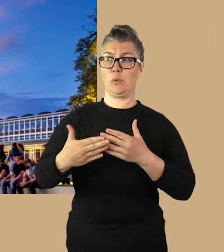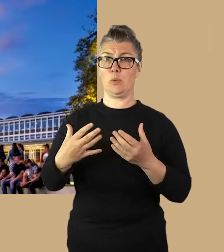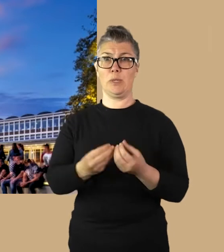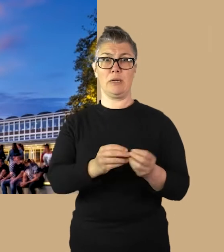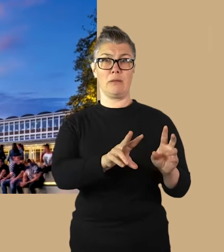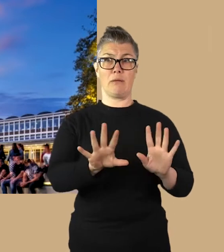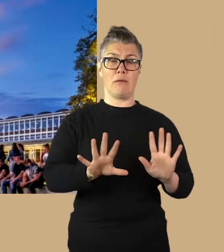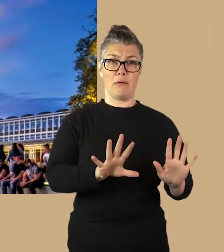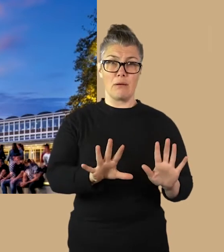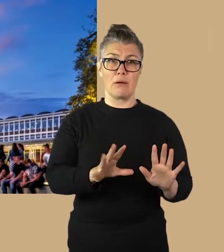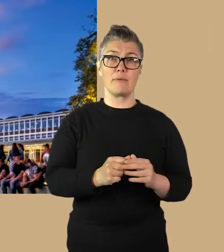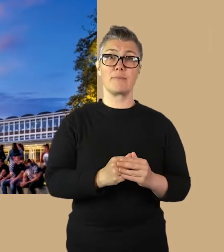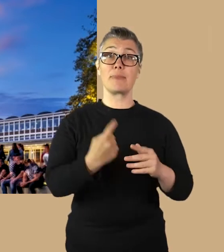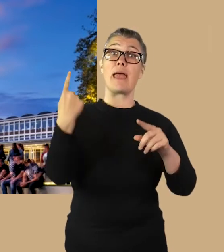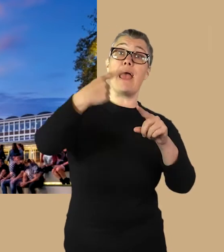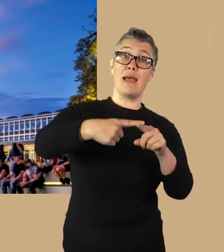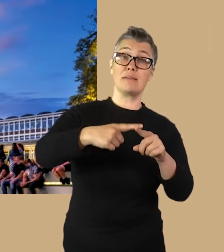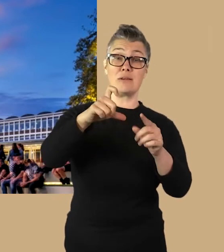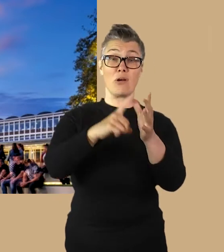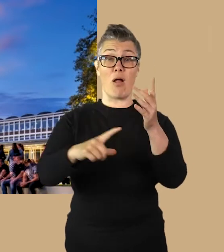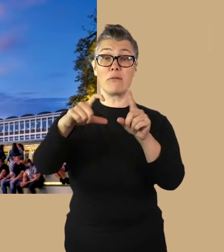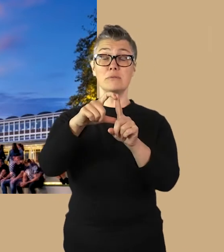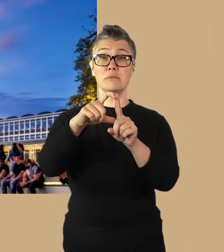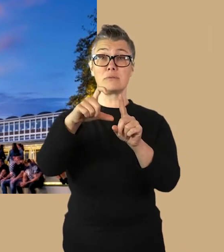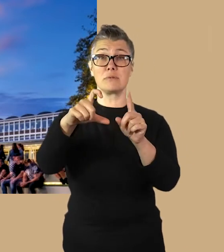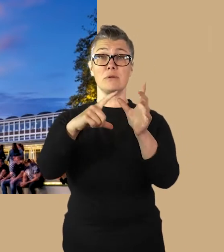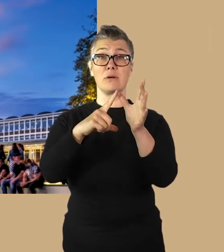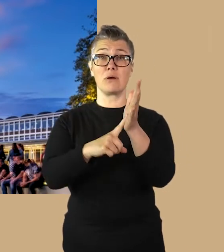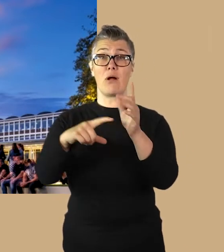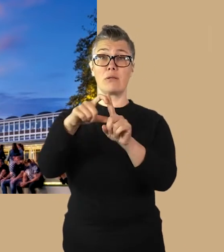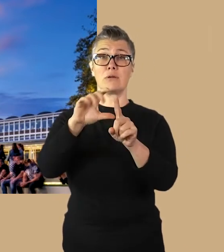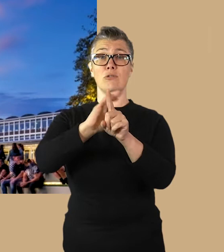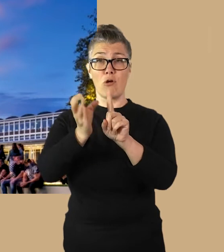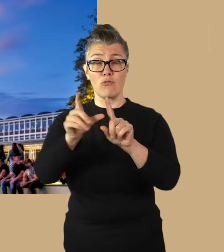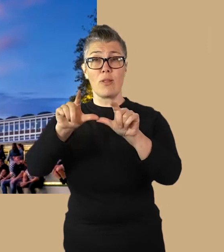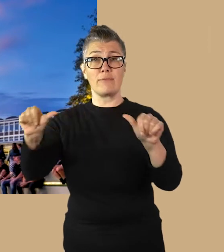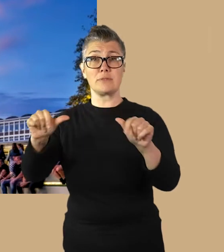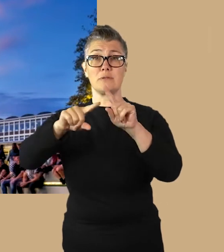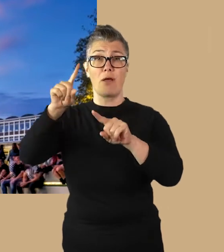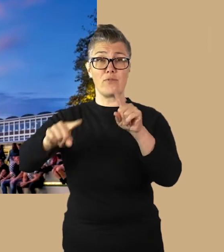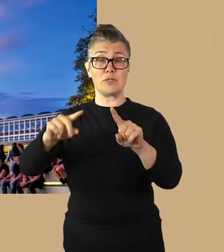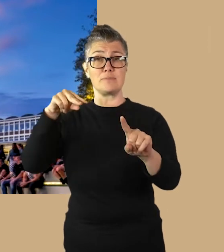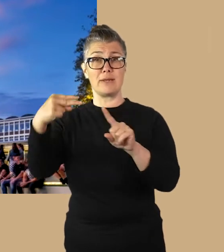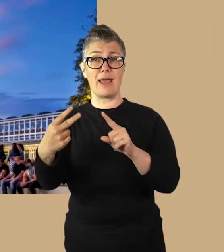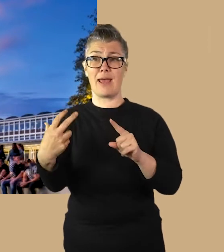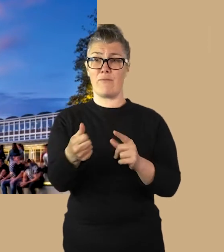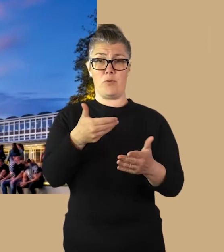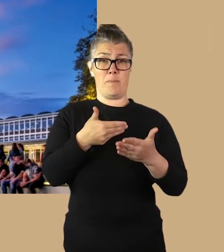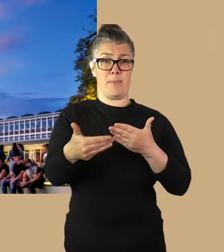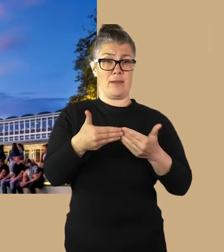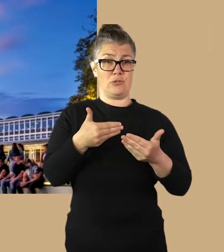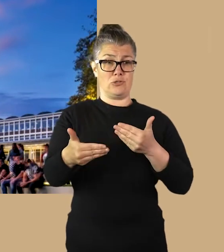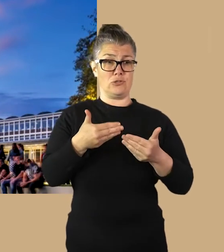deal with. And also from a cold perspective, not only do they actually have to manage